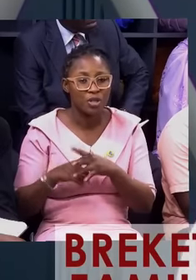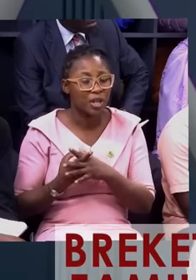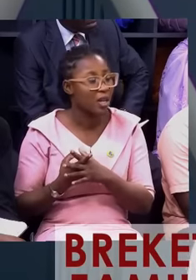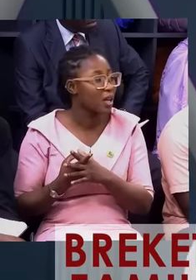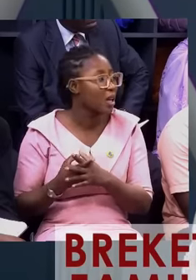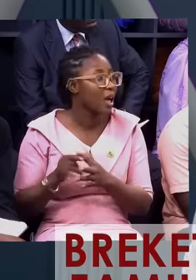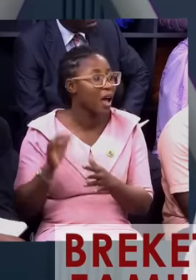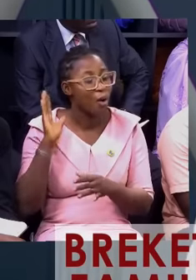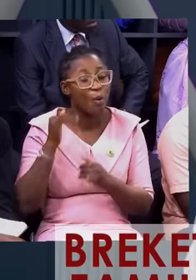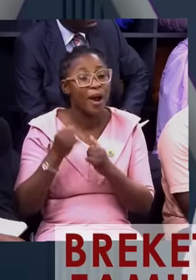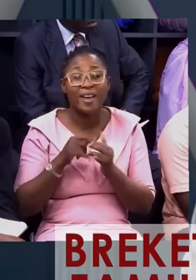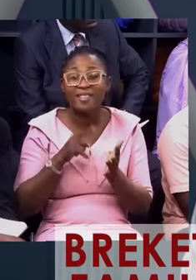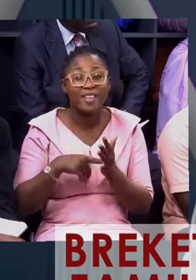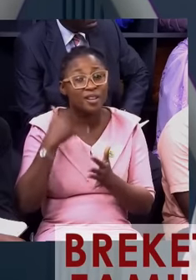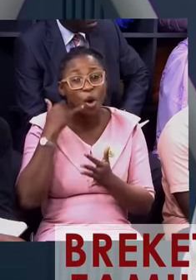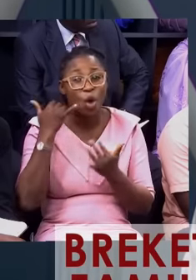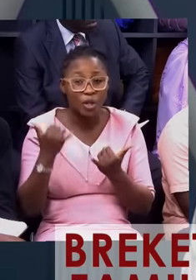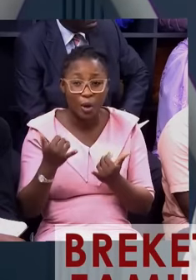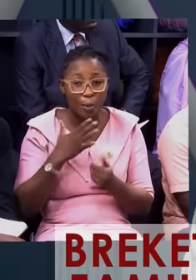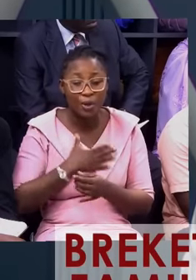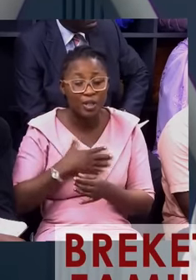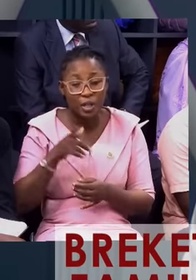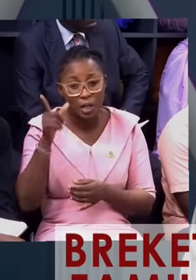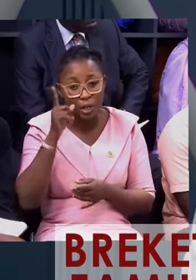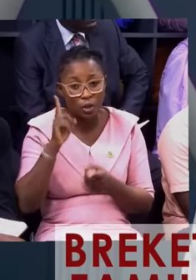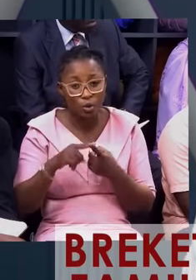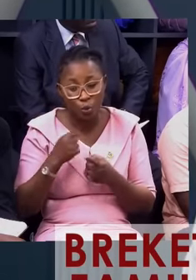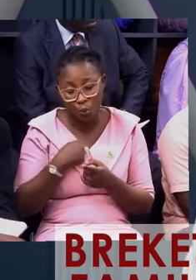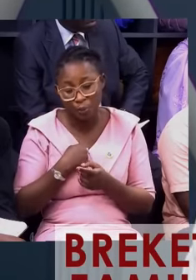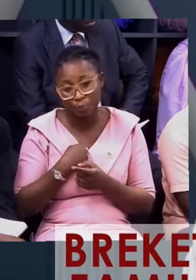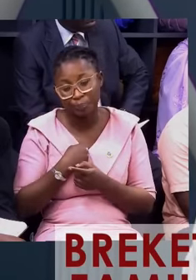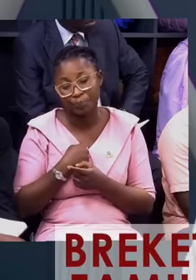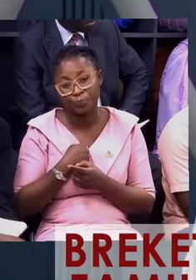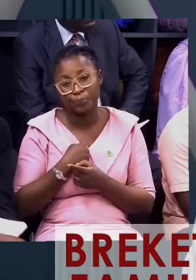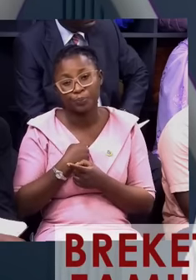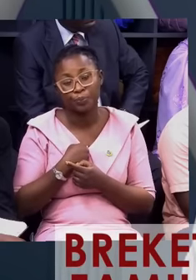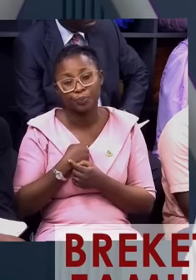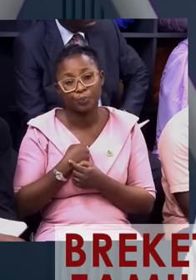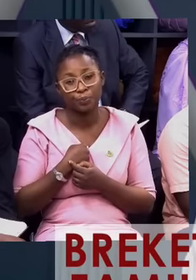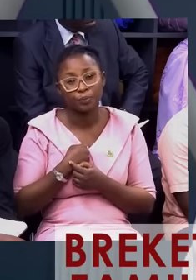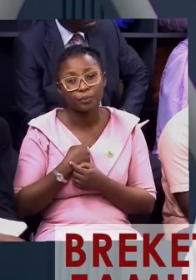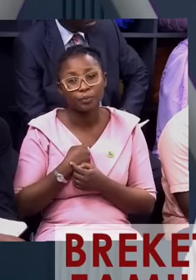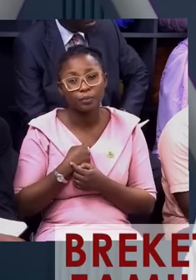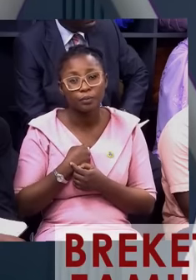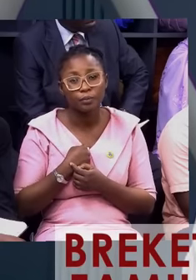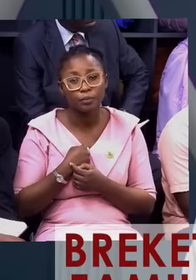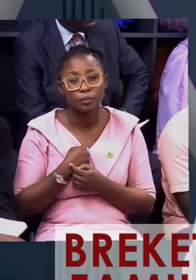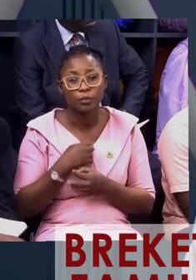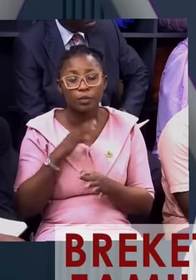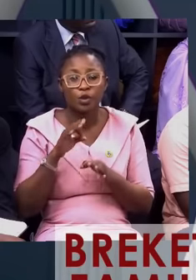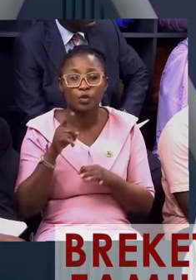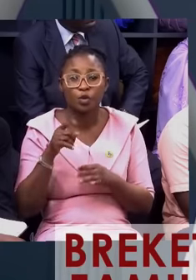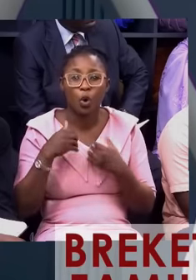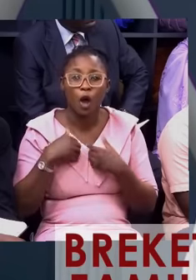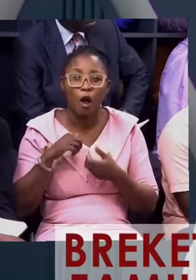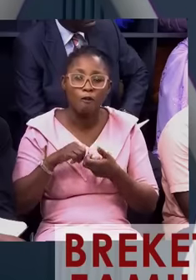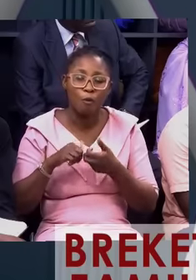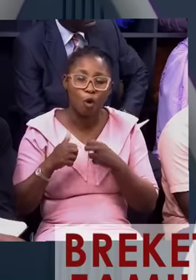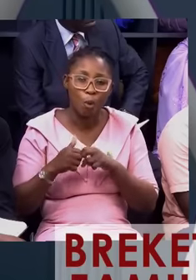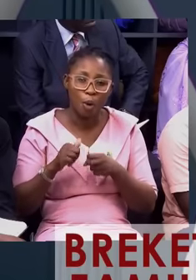um end this call now please listen to me okay go ahead if I